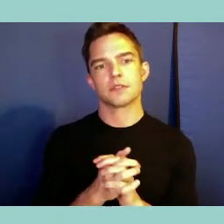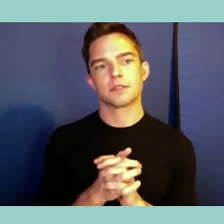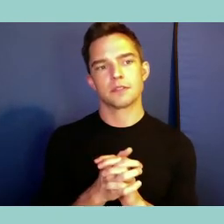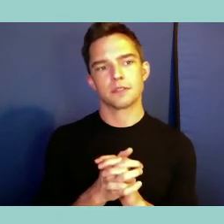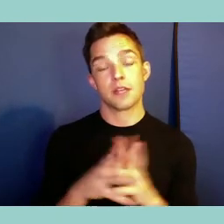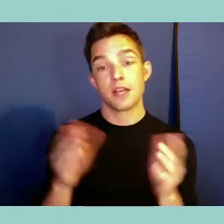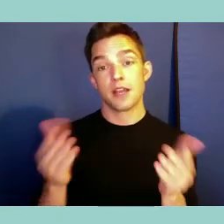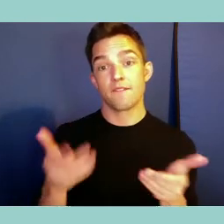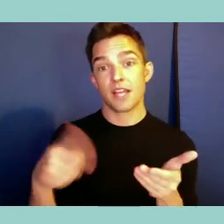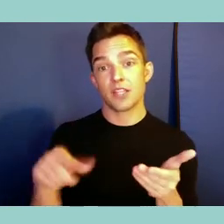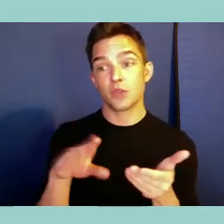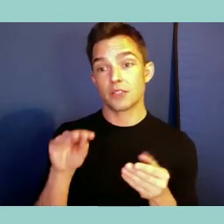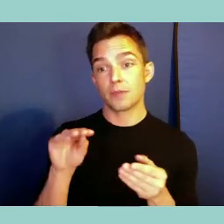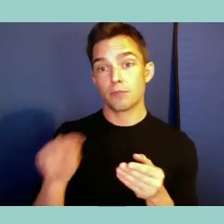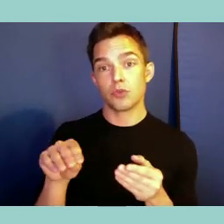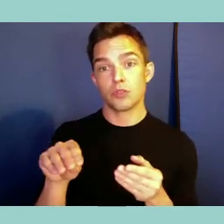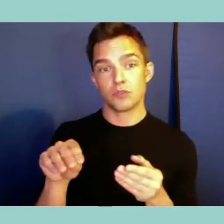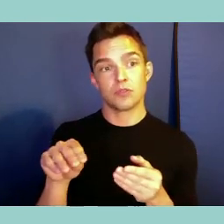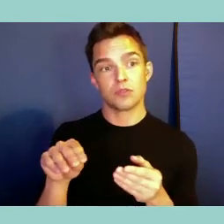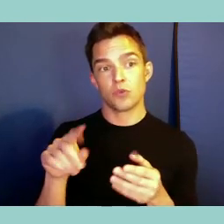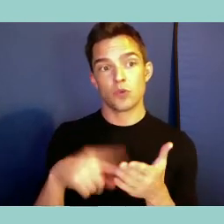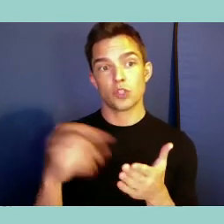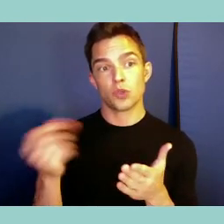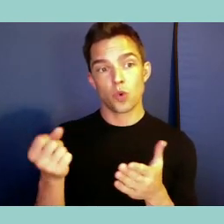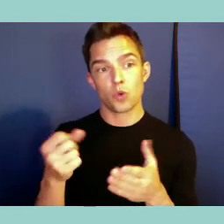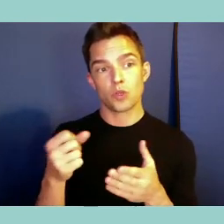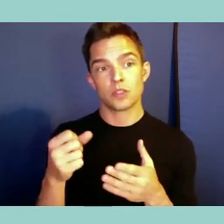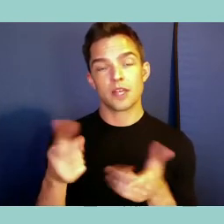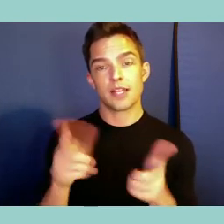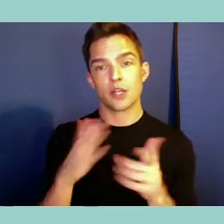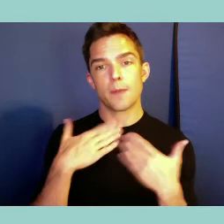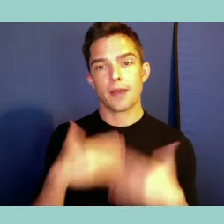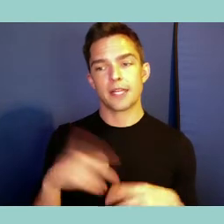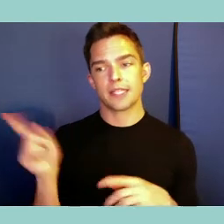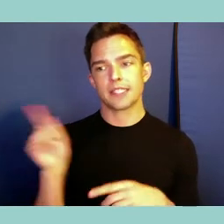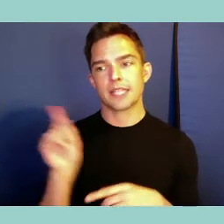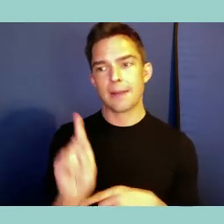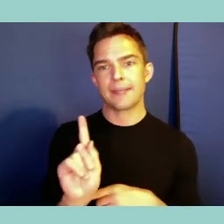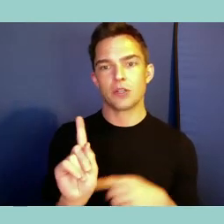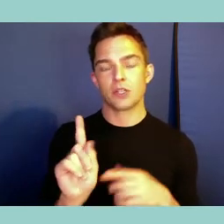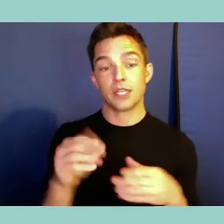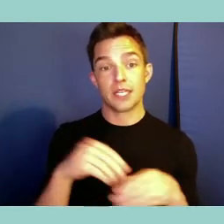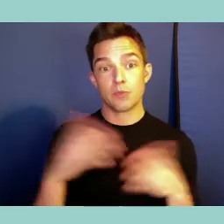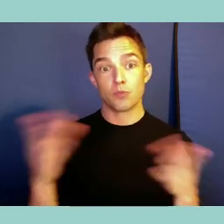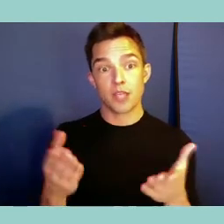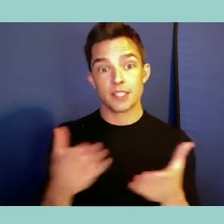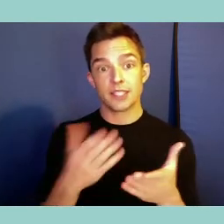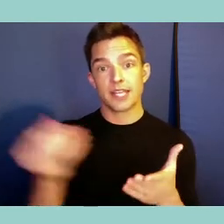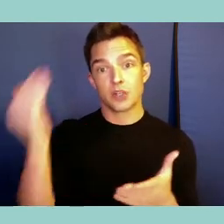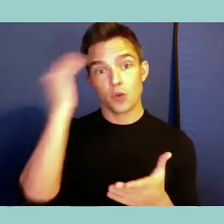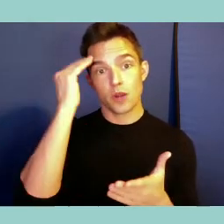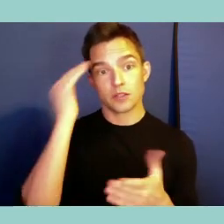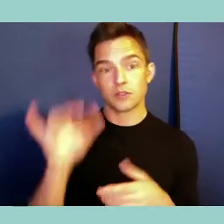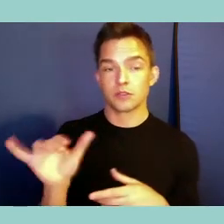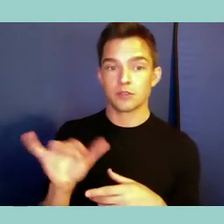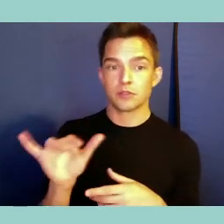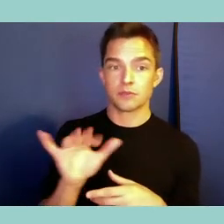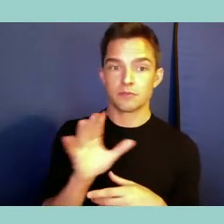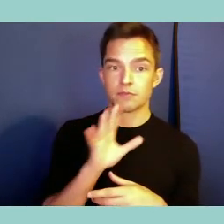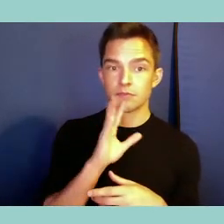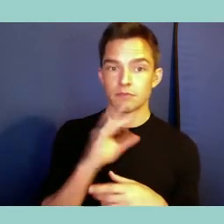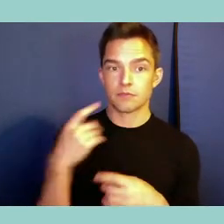I invite you to put down what you're holding, let your body come into presence and awareness. Yo soy